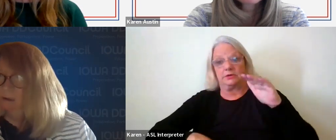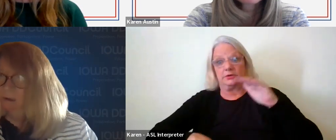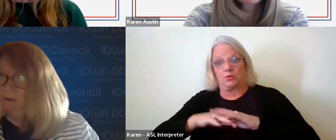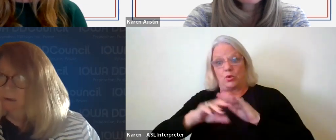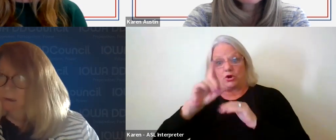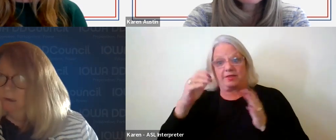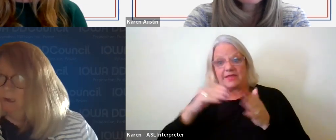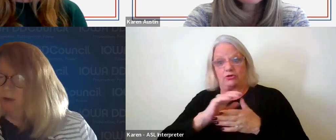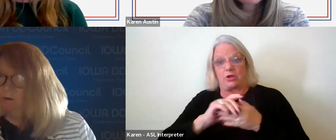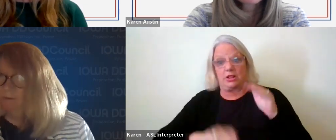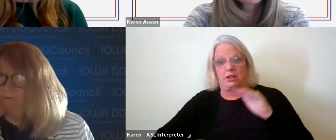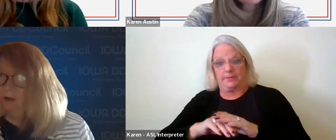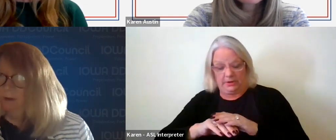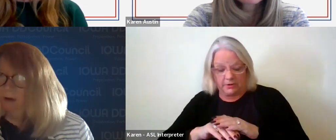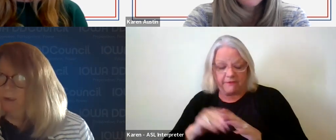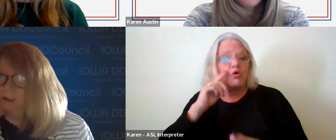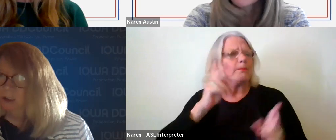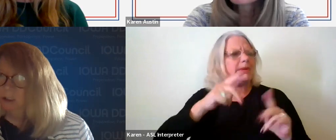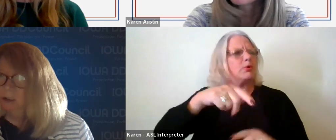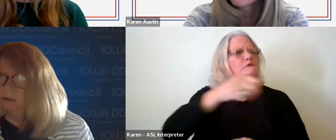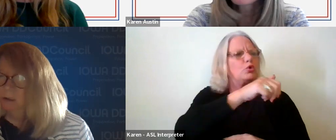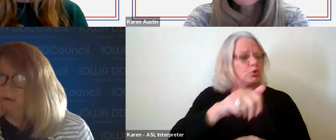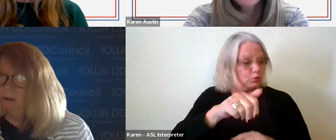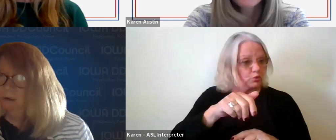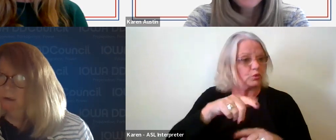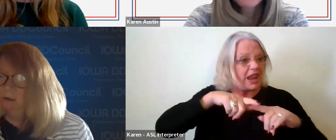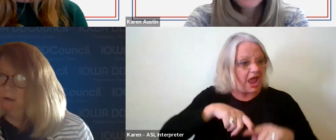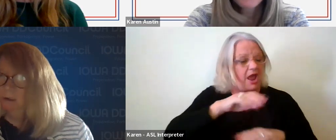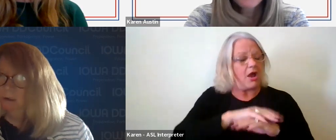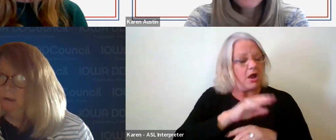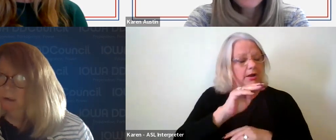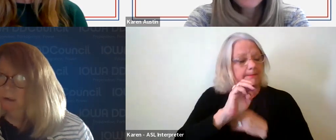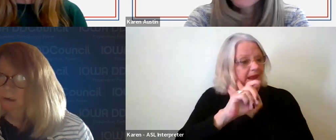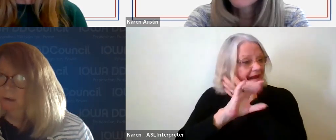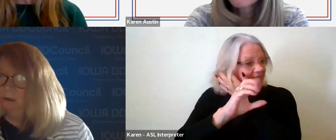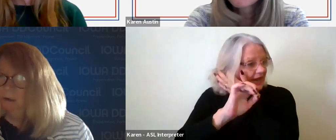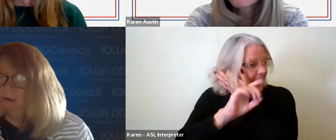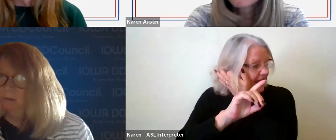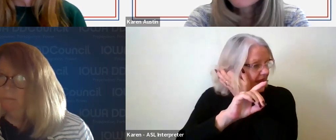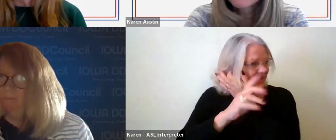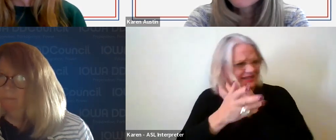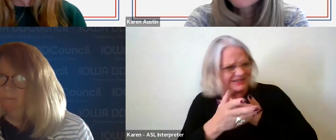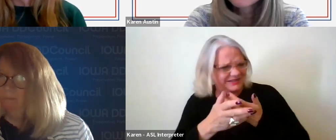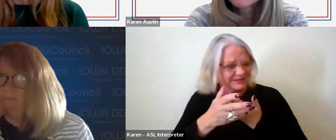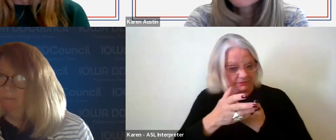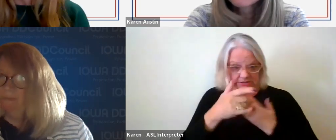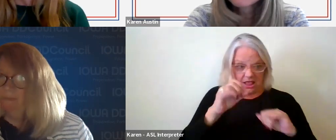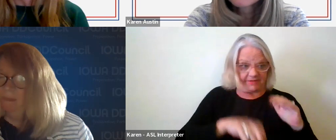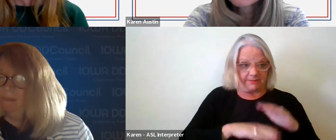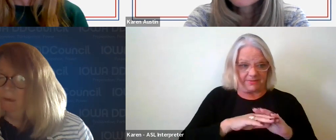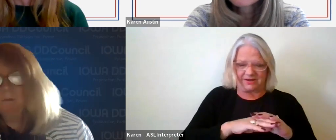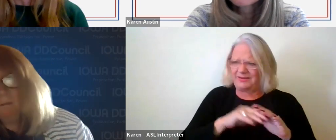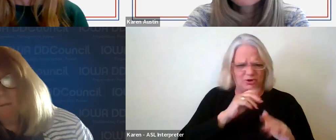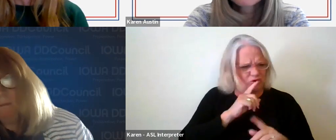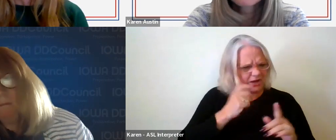Medicaid. I'm not sure if I follow that question. I'm not sure I followed it either. No, but there isn't a limit. The funds in an